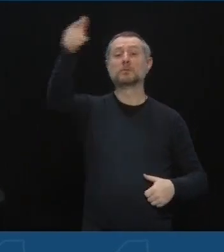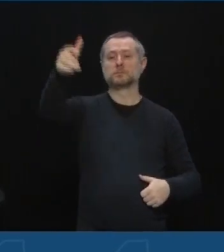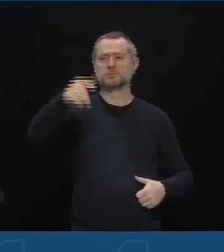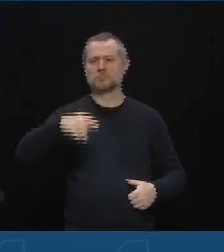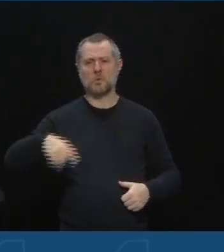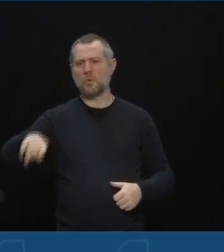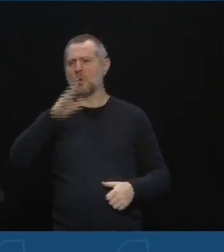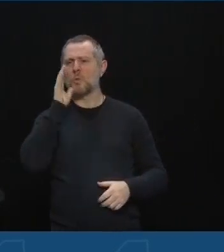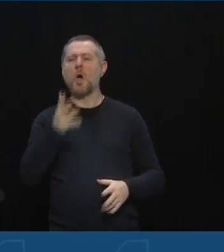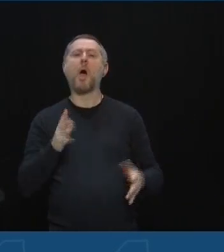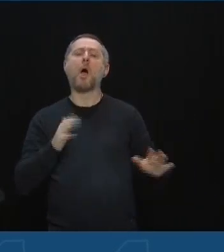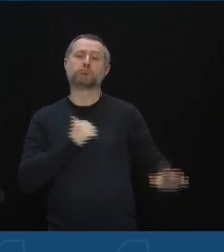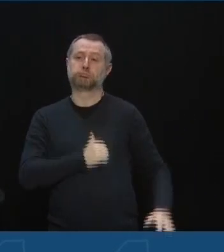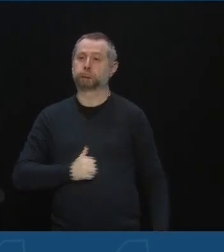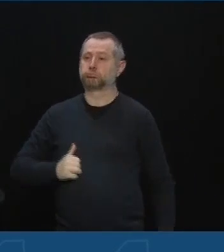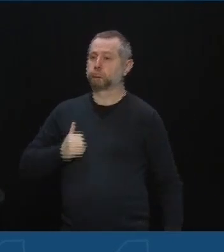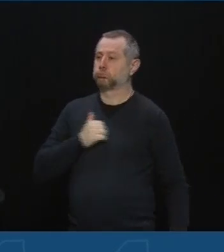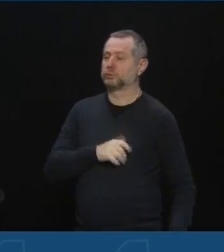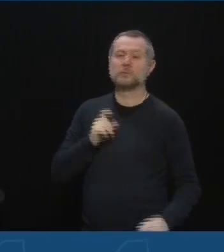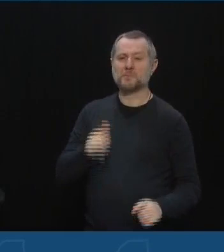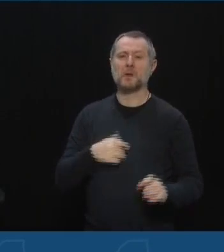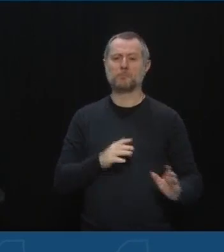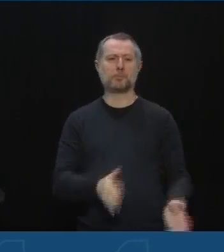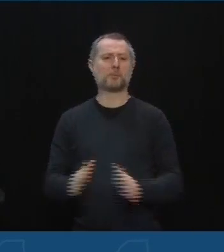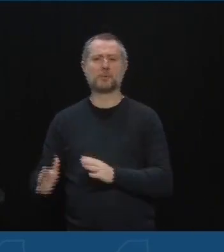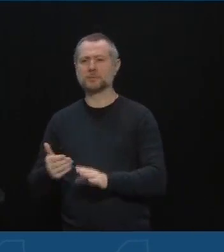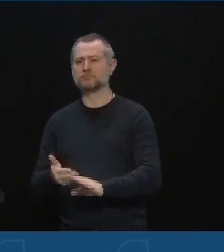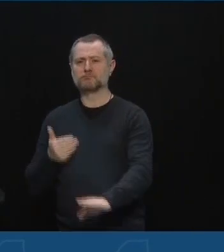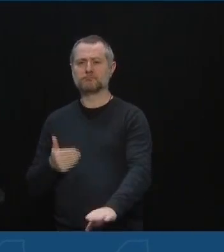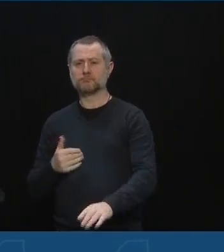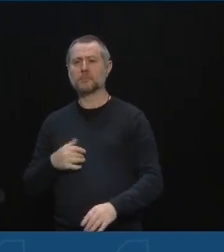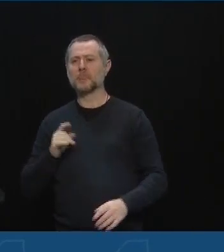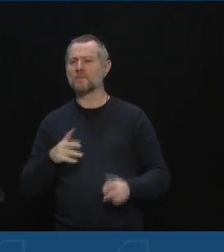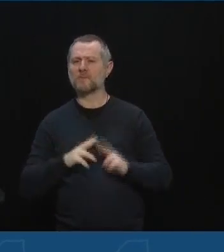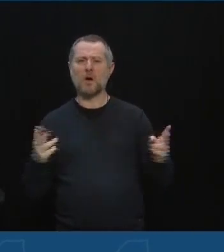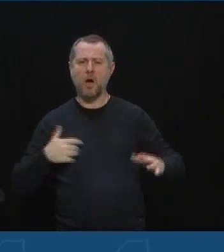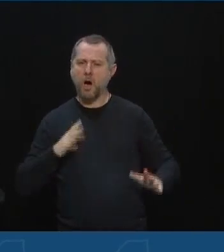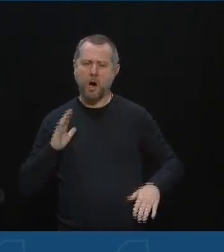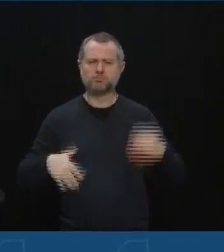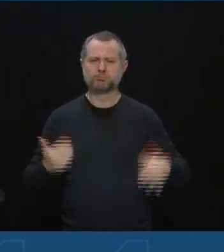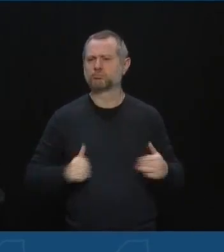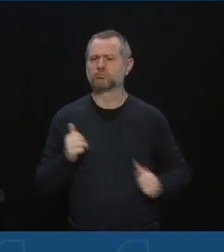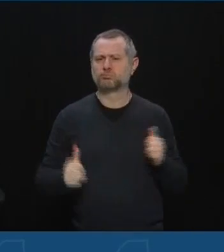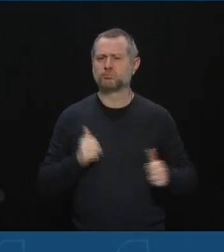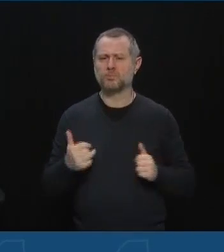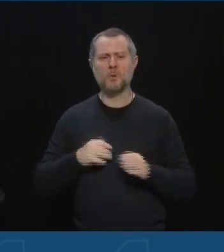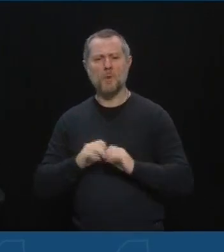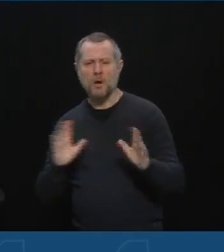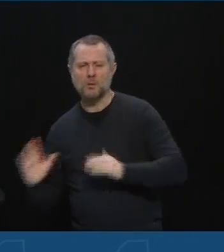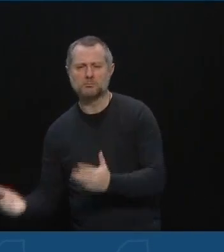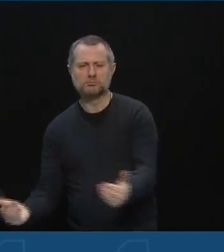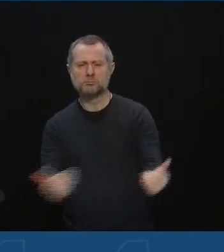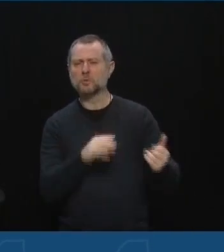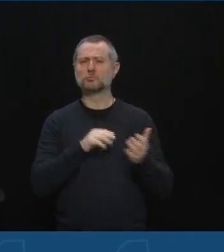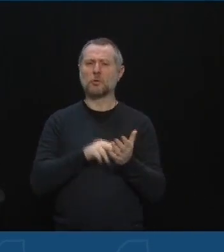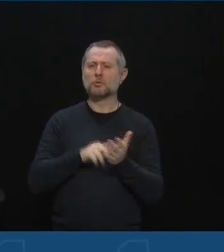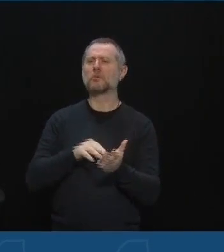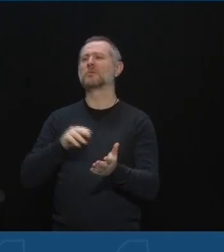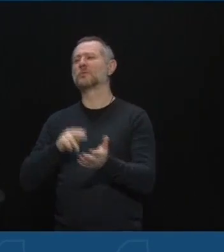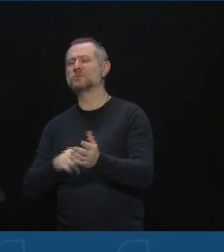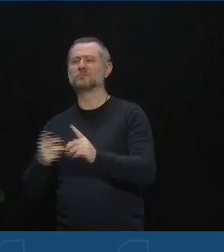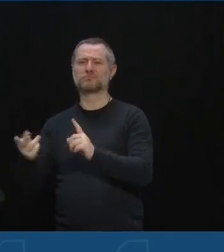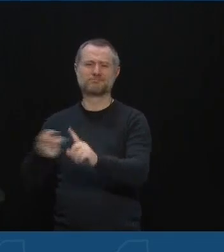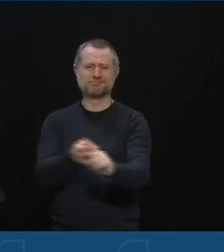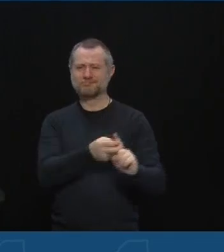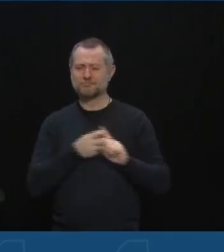don't build this whole system of more workers coming in. And we have a very aggressive plan to recruit more doctors and nurses. And I even said, anyone coming